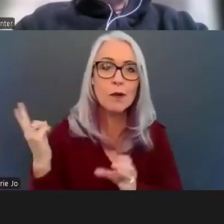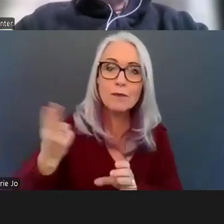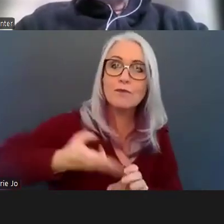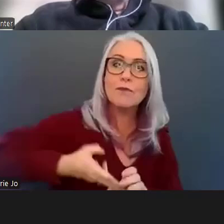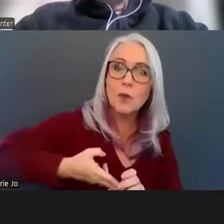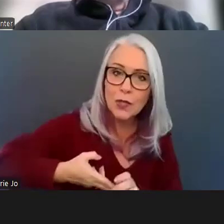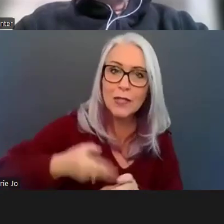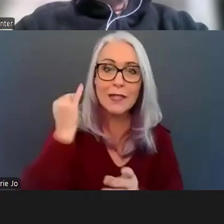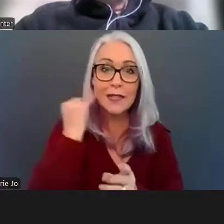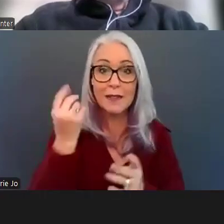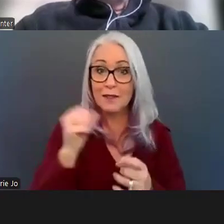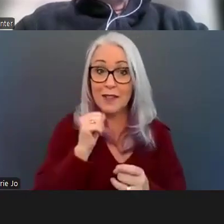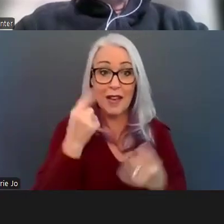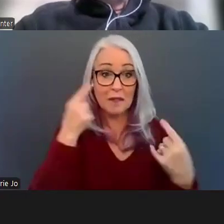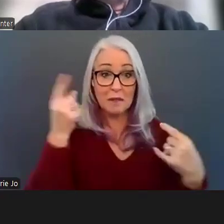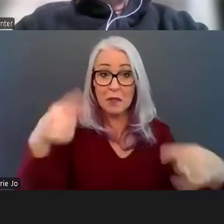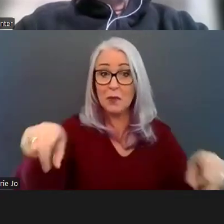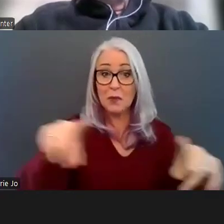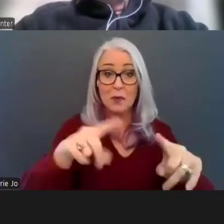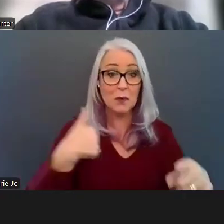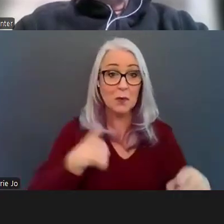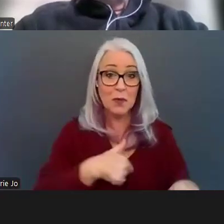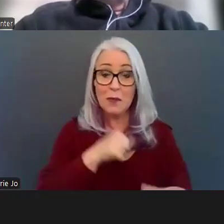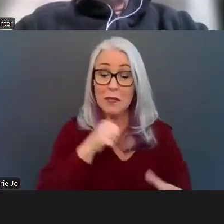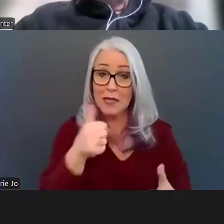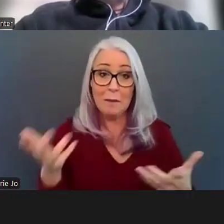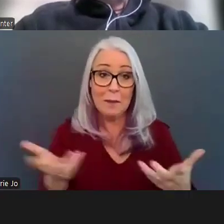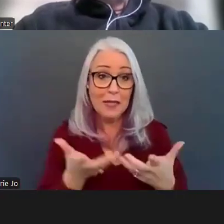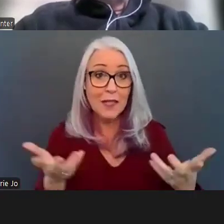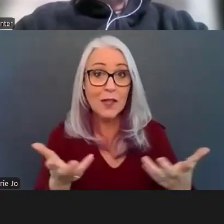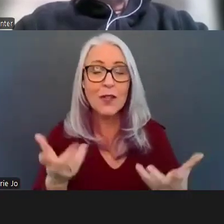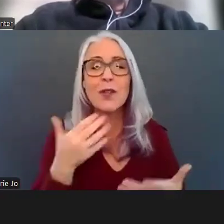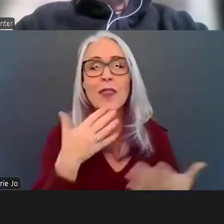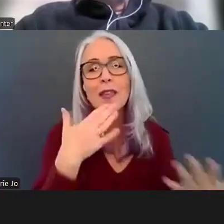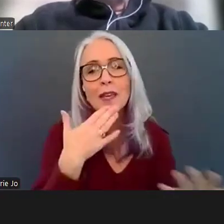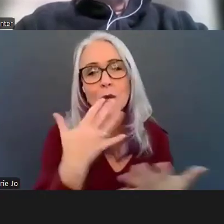weren't for you guys, we wouldn't be here. So we appreciate it so much.